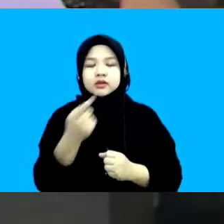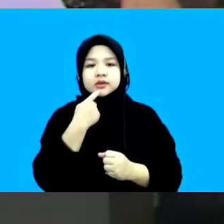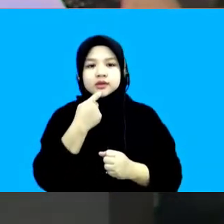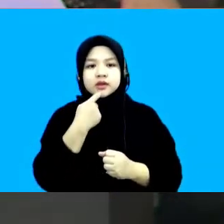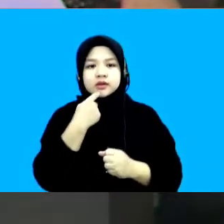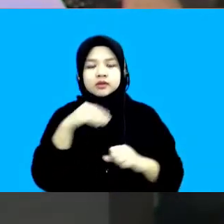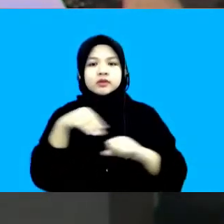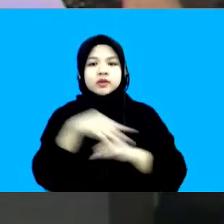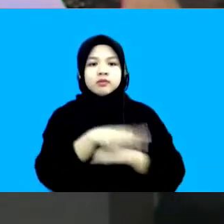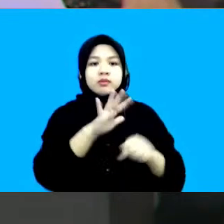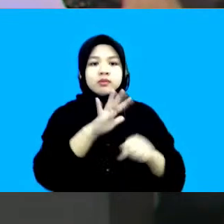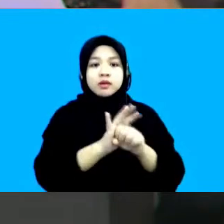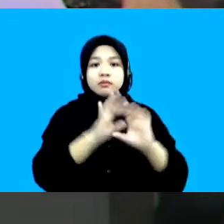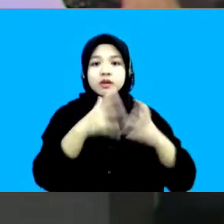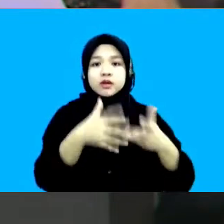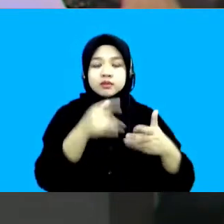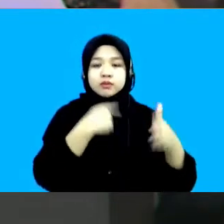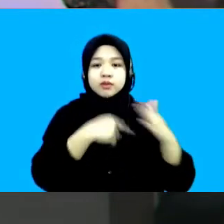women,